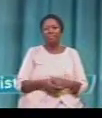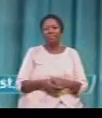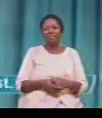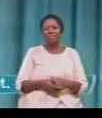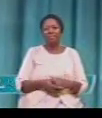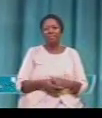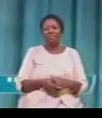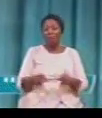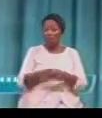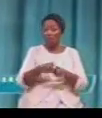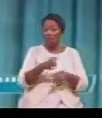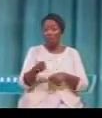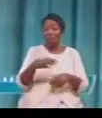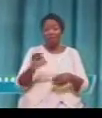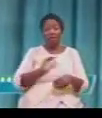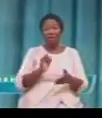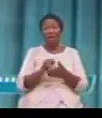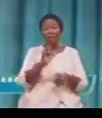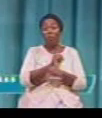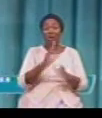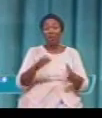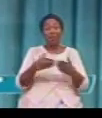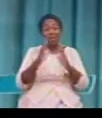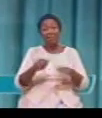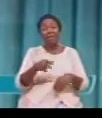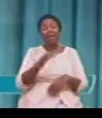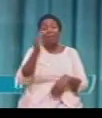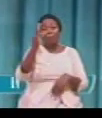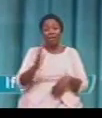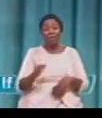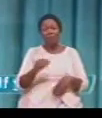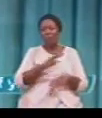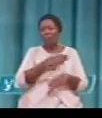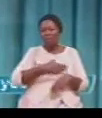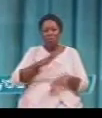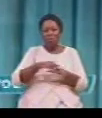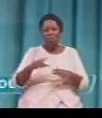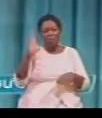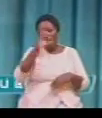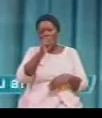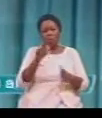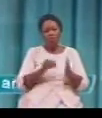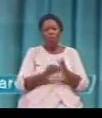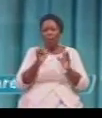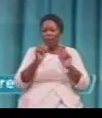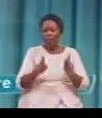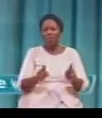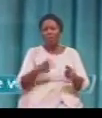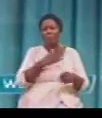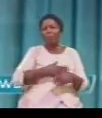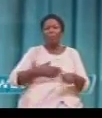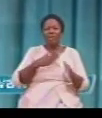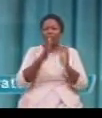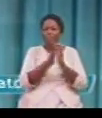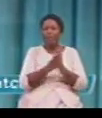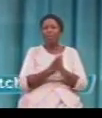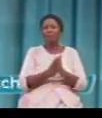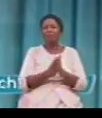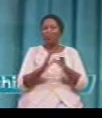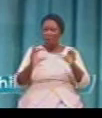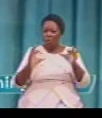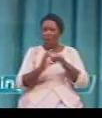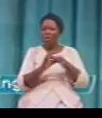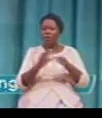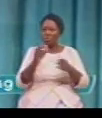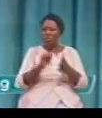Even those of us who are workers, leaders, pastors, don't miss your chance. Please pray, connect,